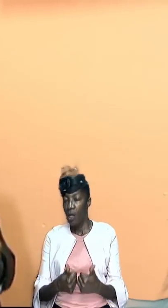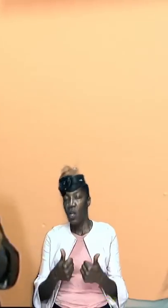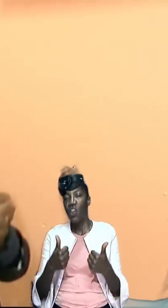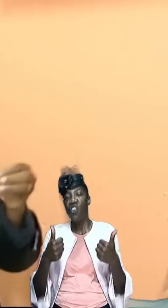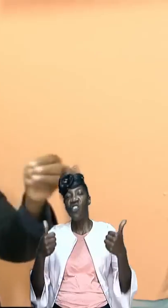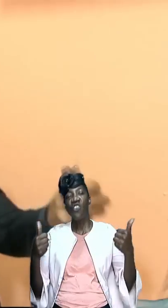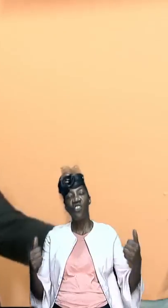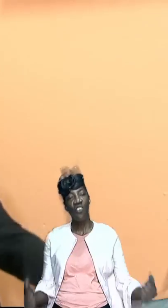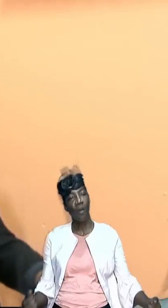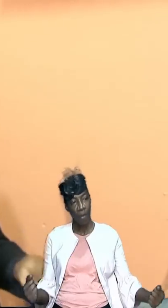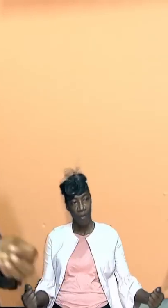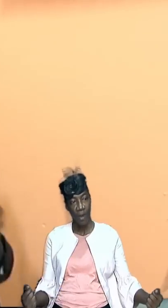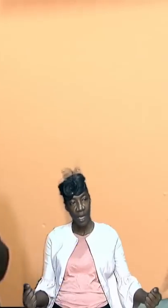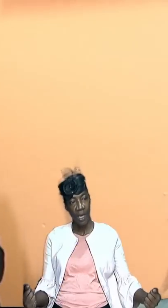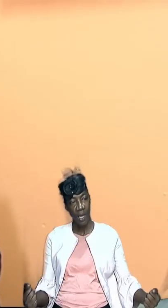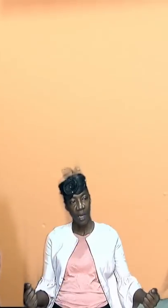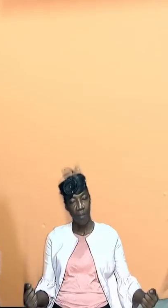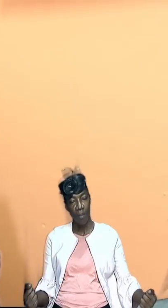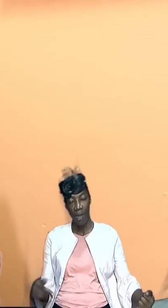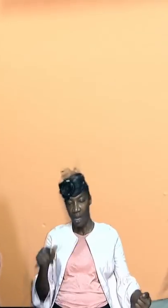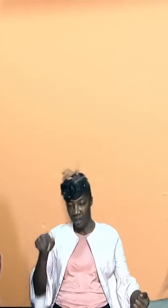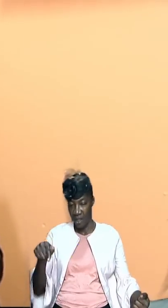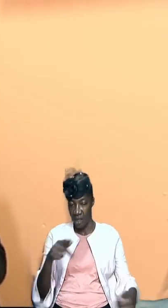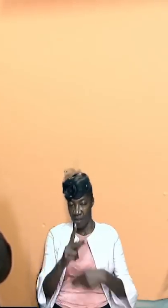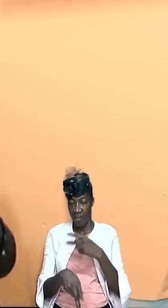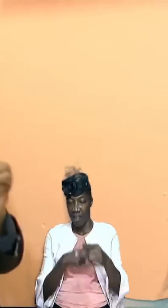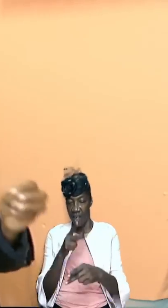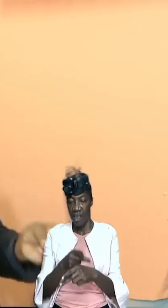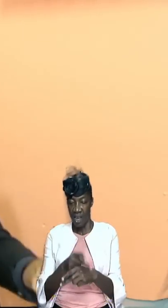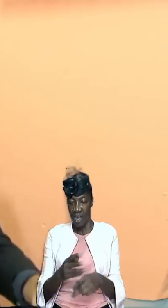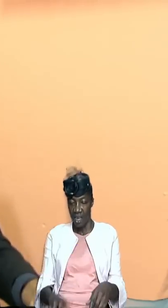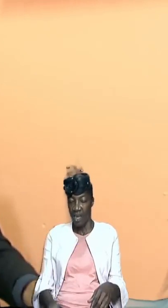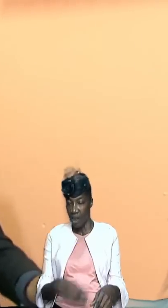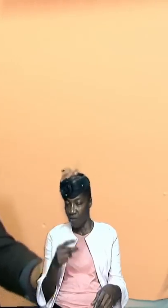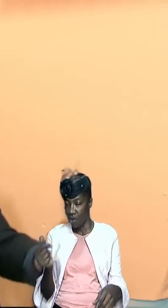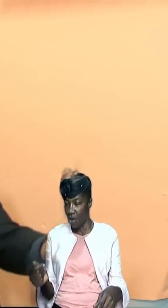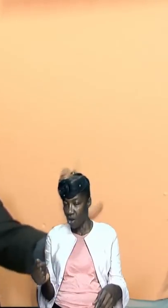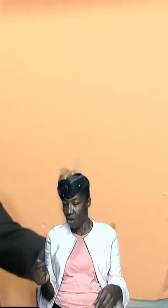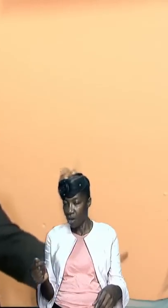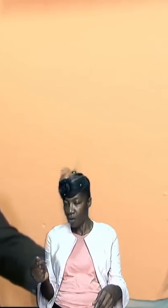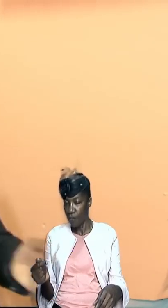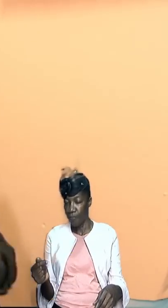each other. And so you have this kind of dog and that kind of dog,